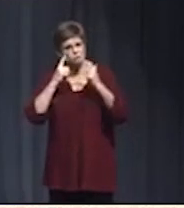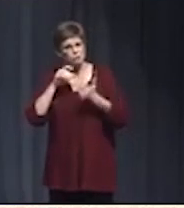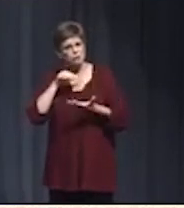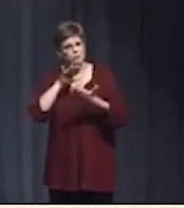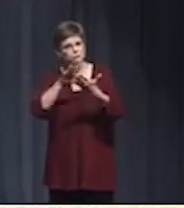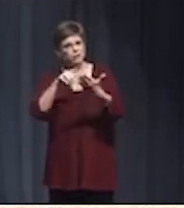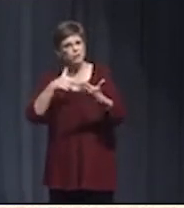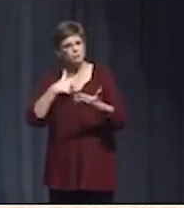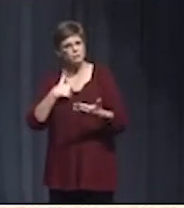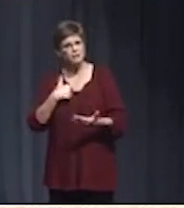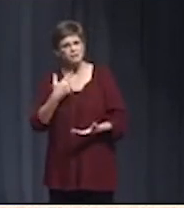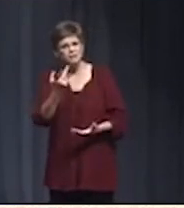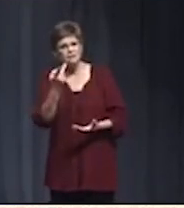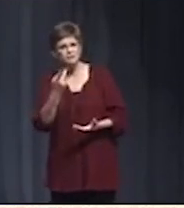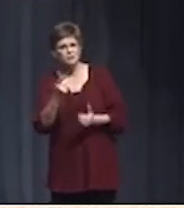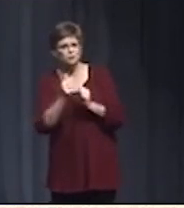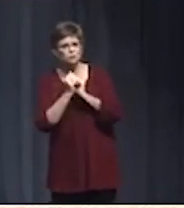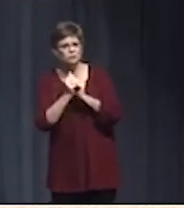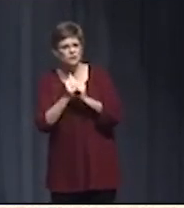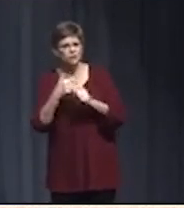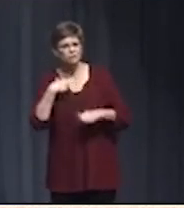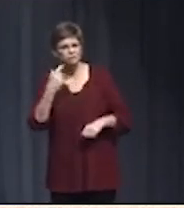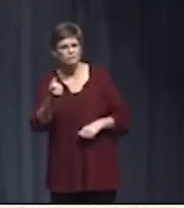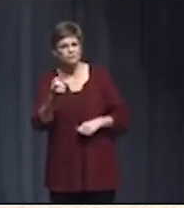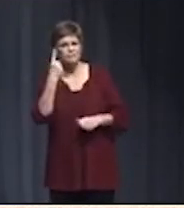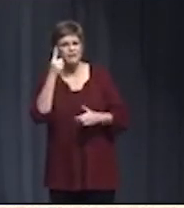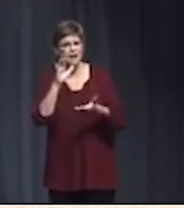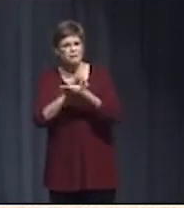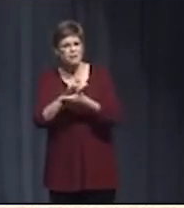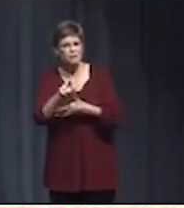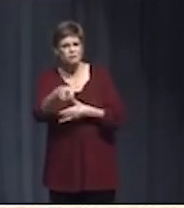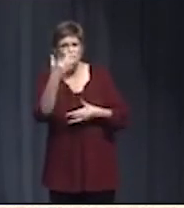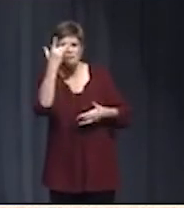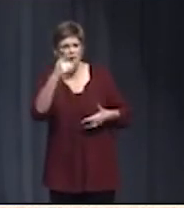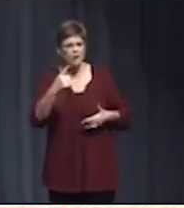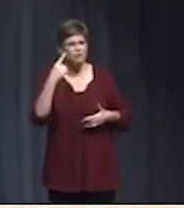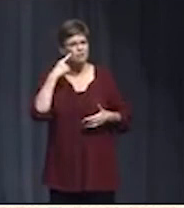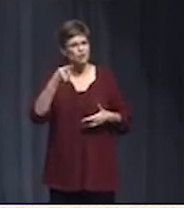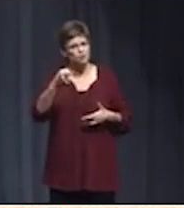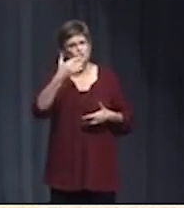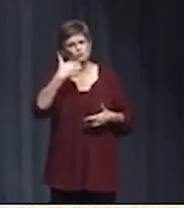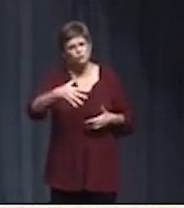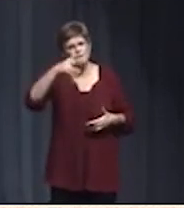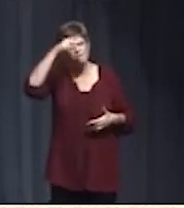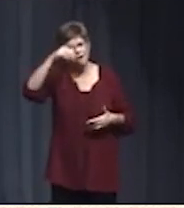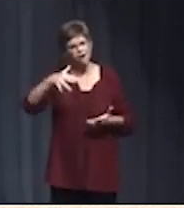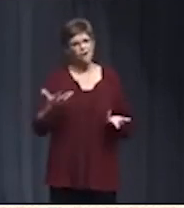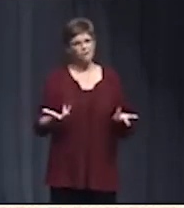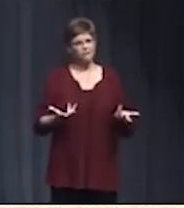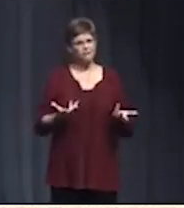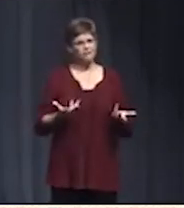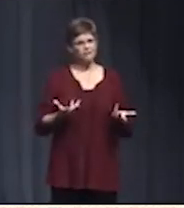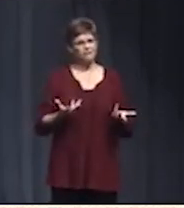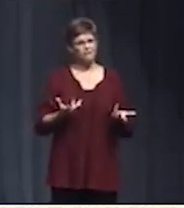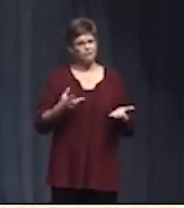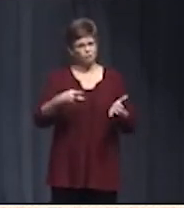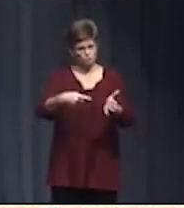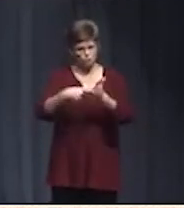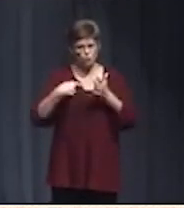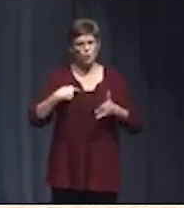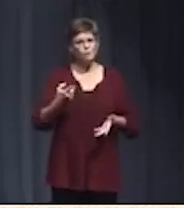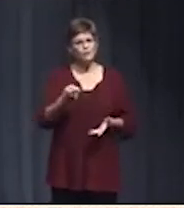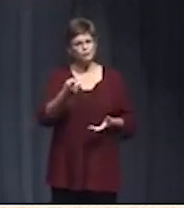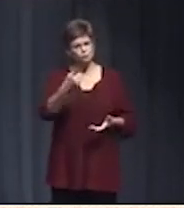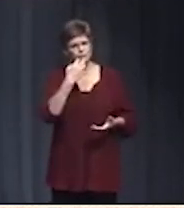We're in this together. I know where you're coming from. I married you because one of the things I thought you'd be a good dad. This tells me you will be. You care.